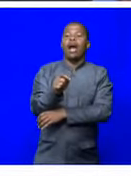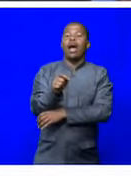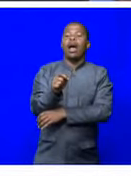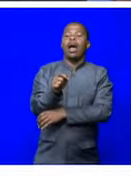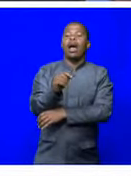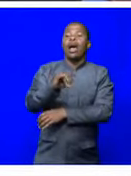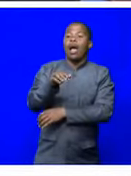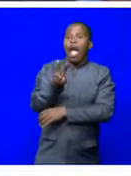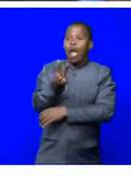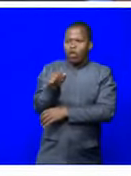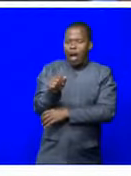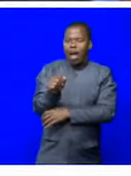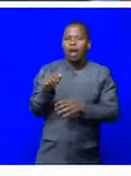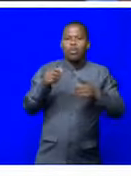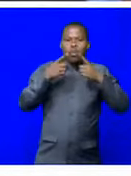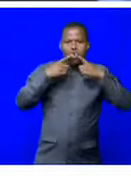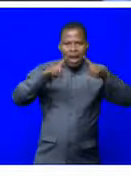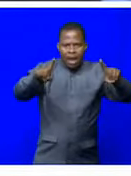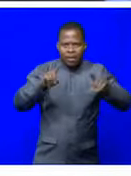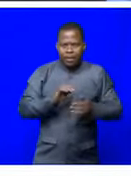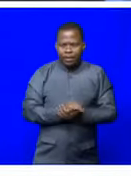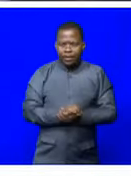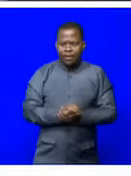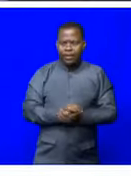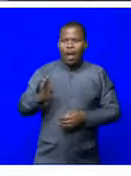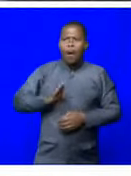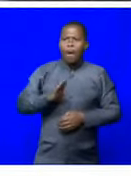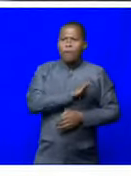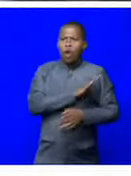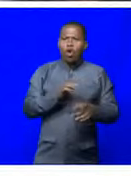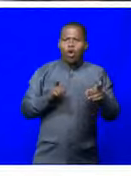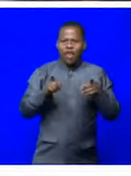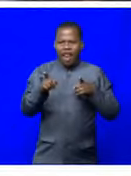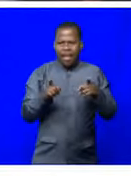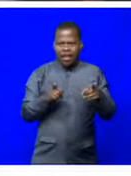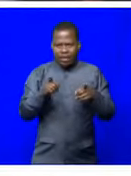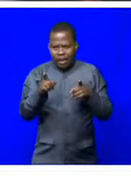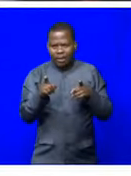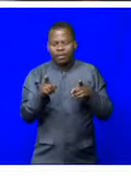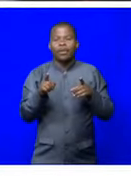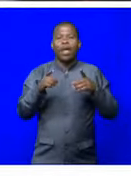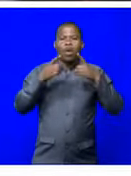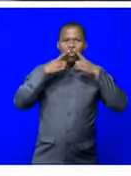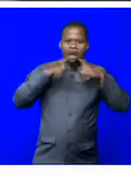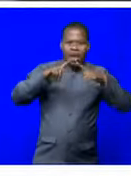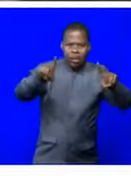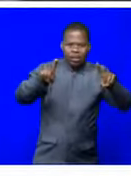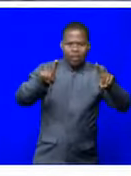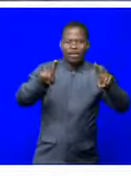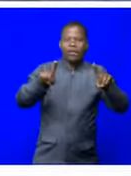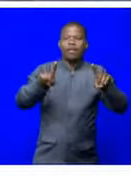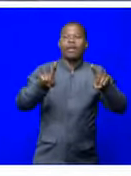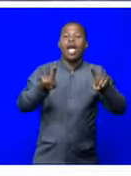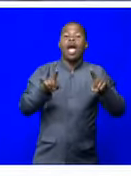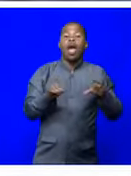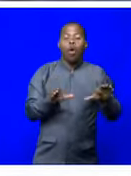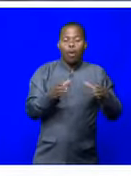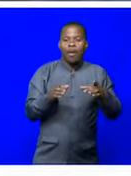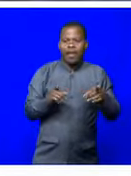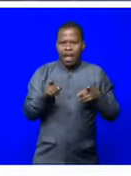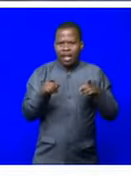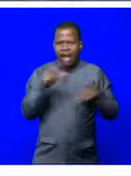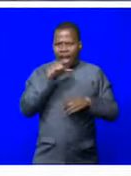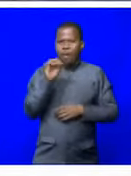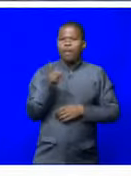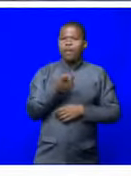Libandla lebaconsisi belibandla letemvelo ngegunyatwa ngumthetho selimemetele gcina dladla njengemconsisi walelibandla kanye